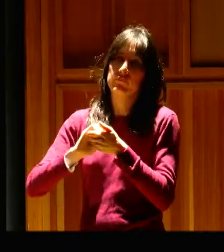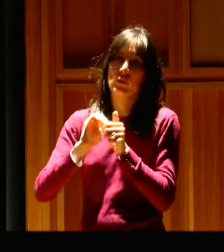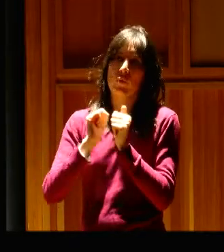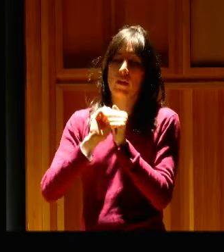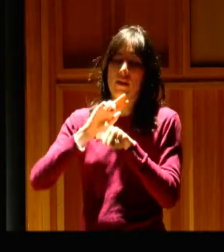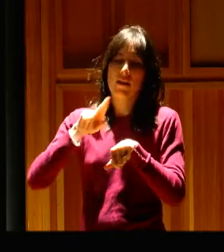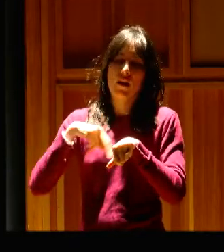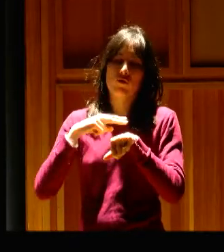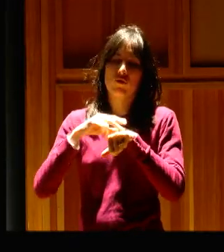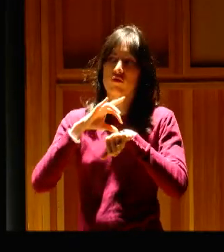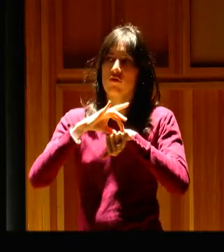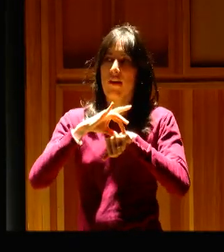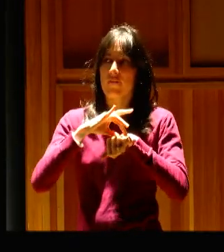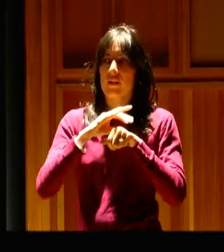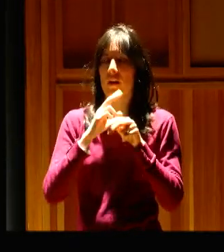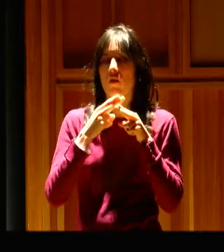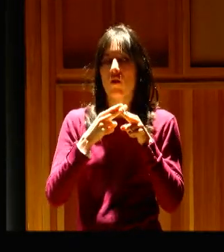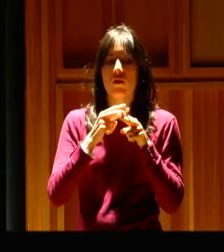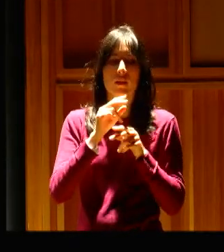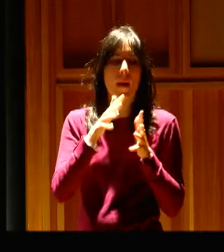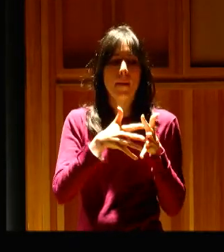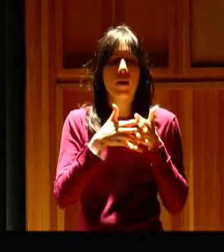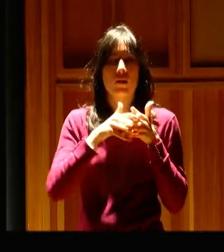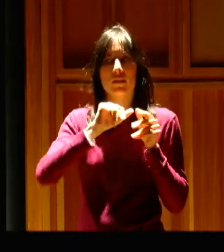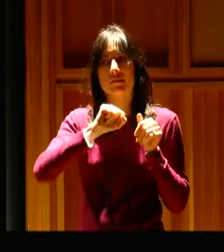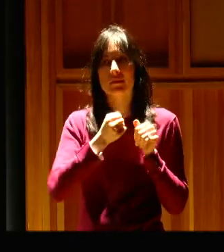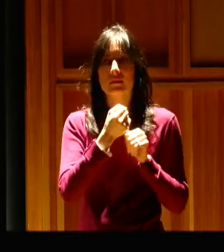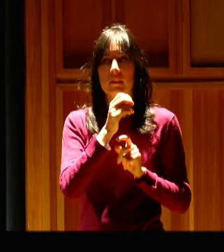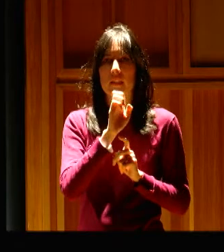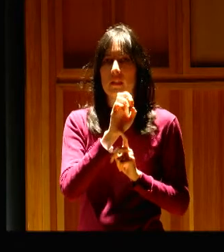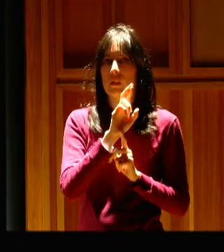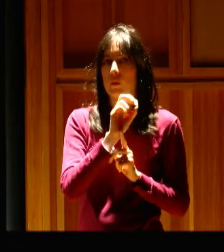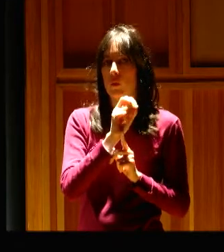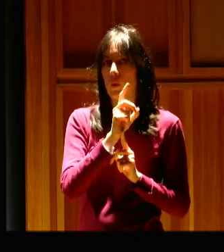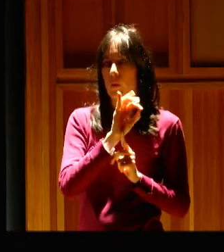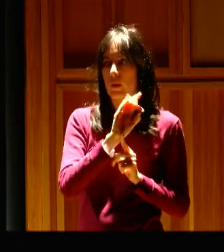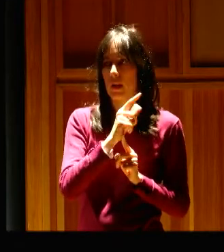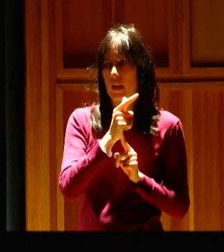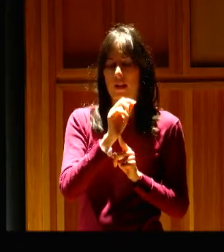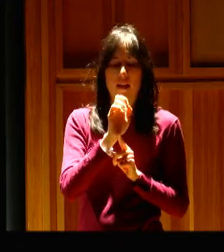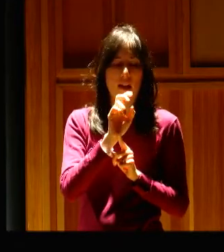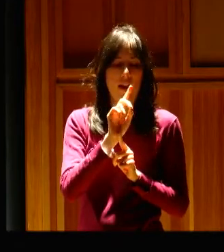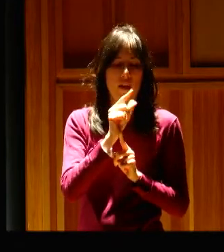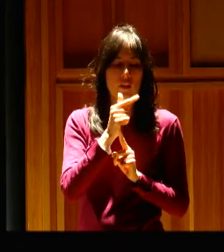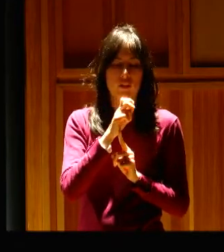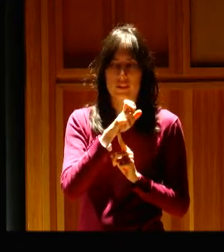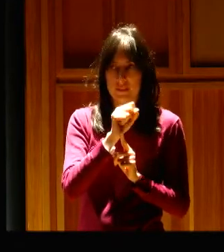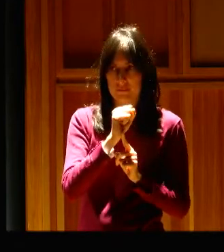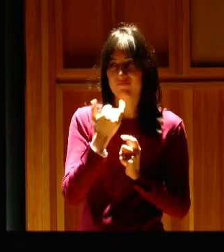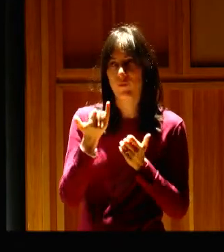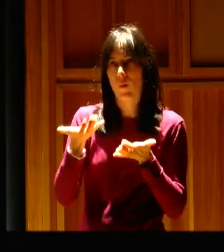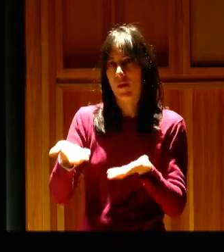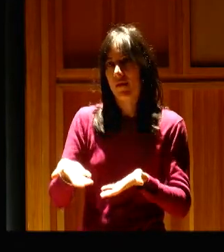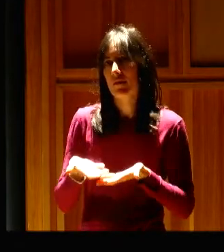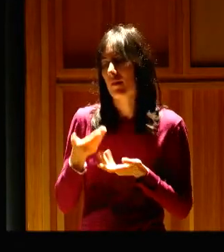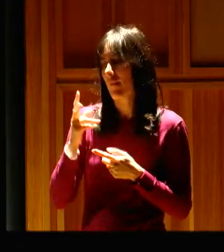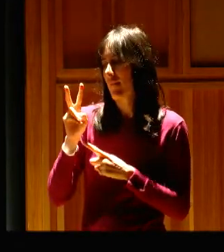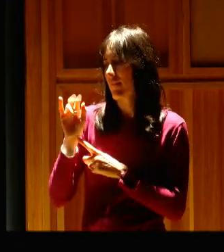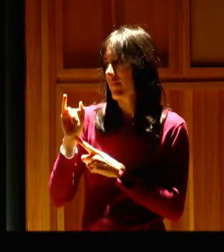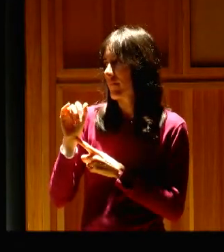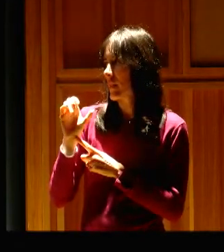Eroding Edges. And so please join me in welcoming to the podium Dr. Victoria Herrmann. Victoria?